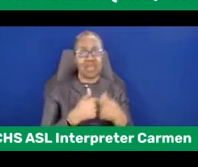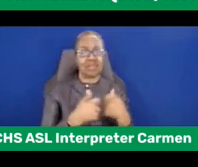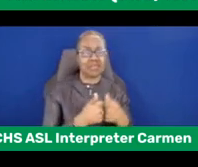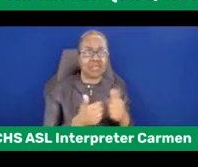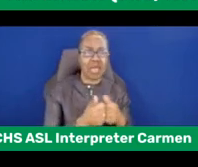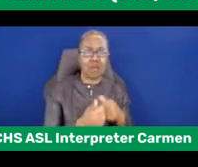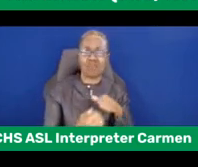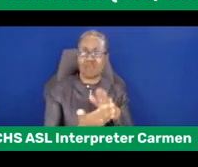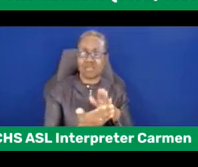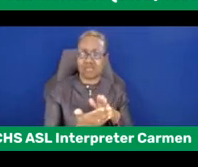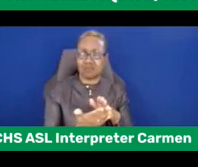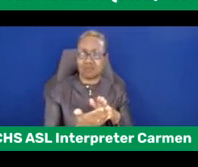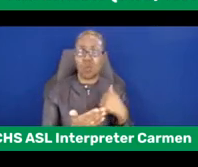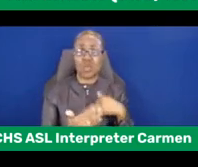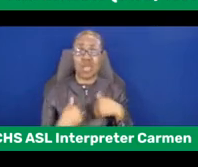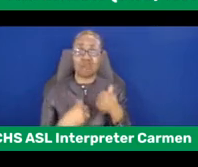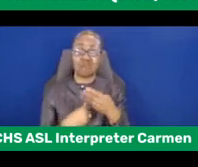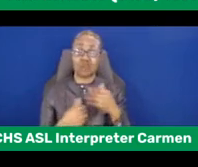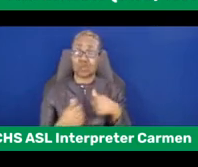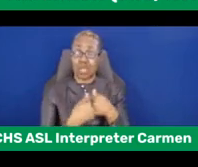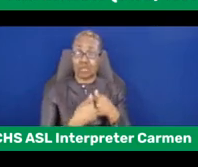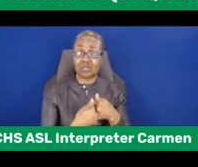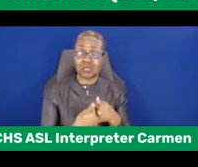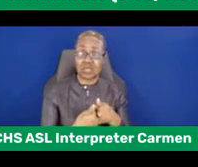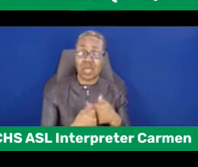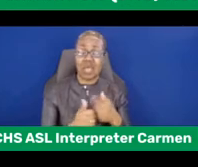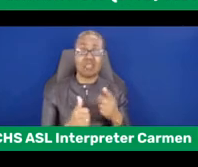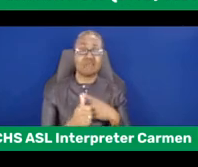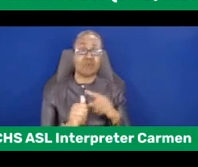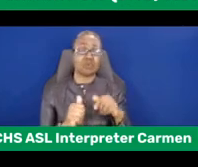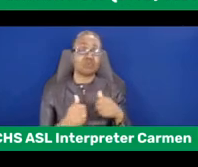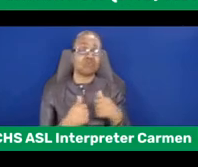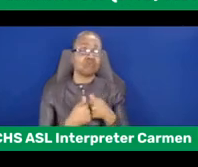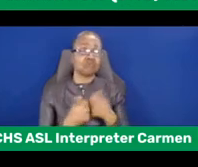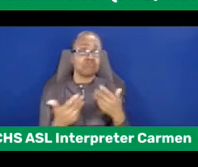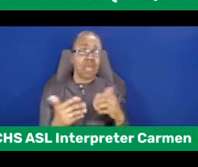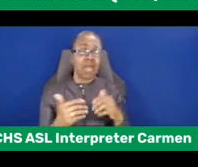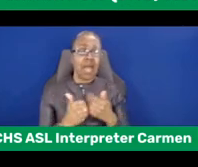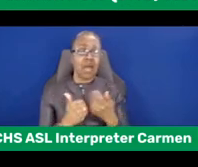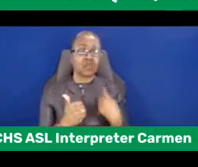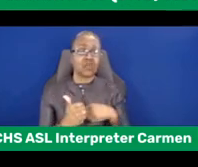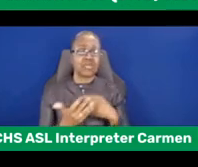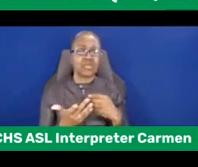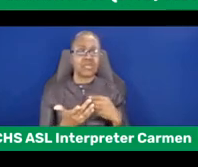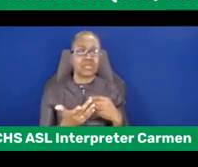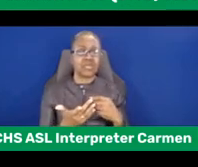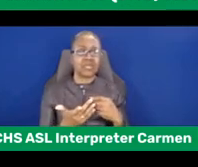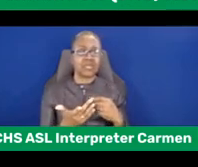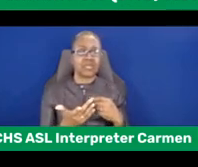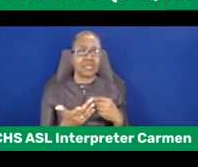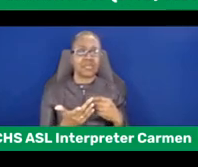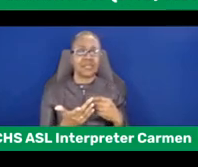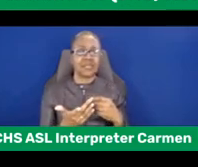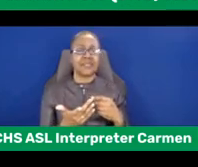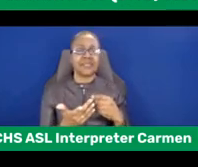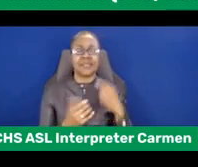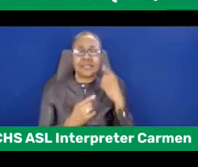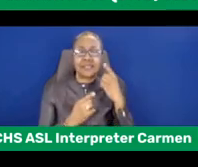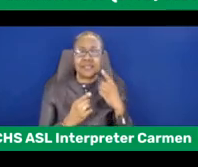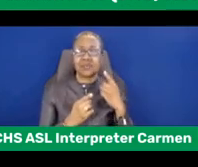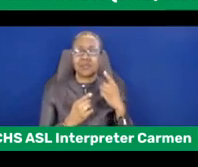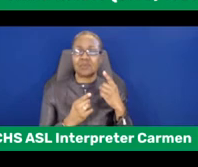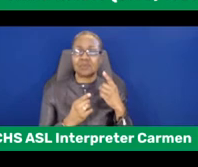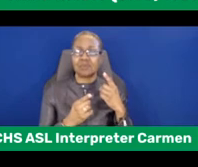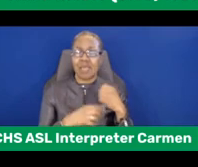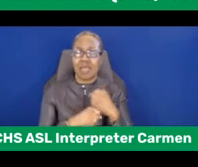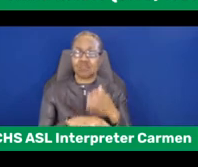So we have a few challenges. And the first one is really around like, how do we cultivate community care when some of those